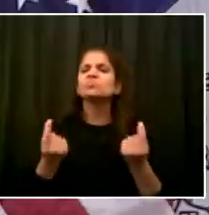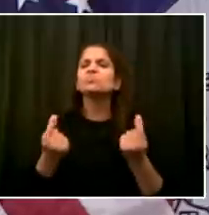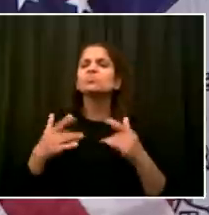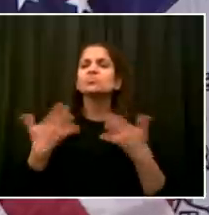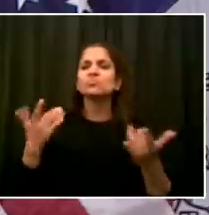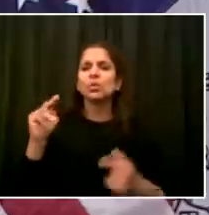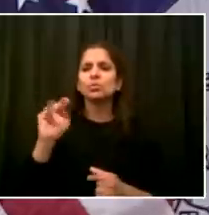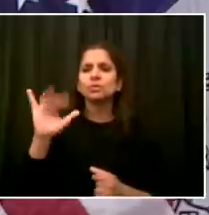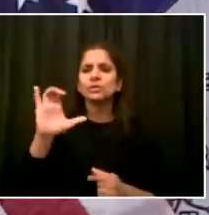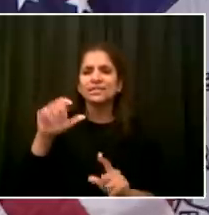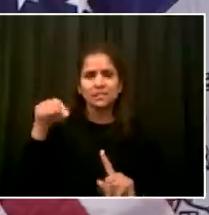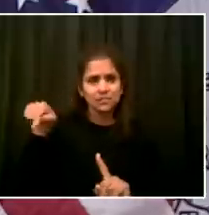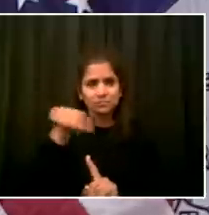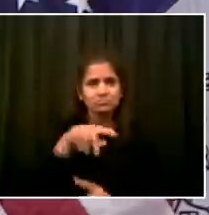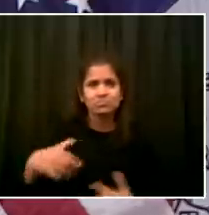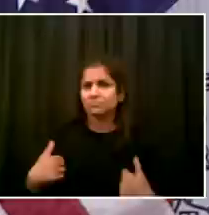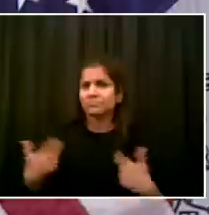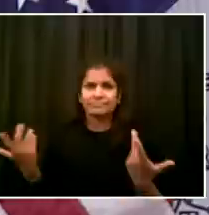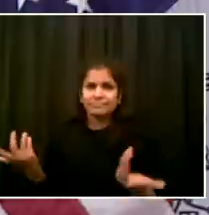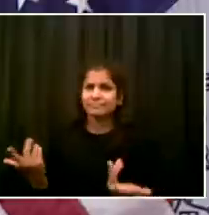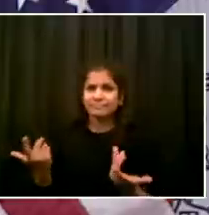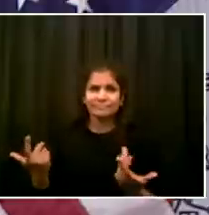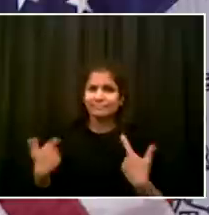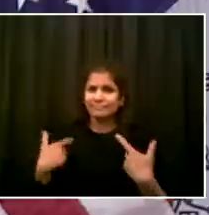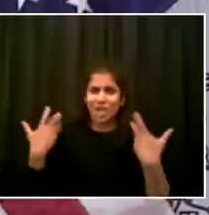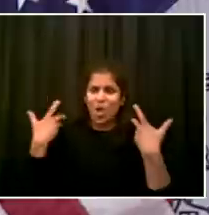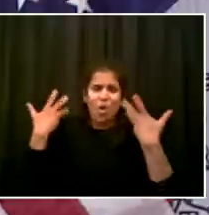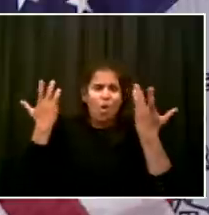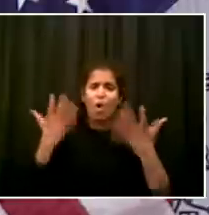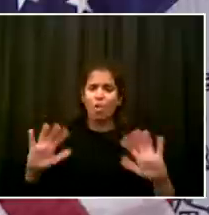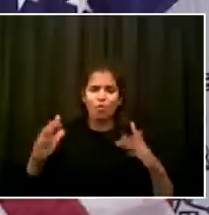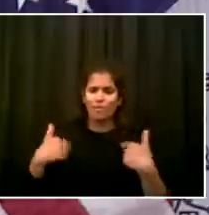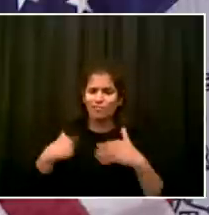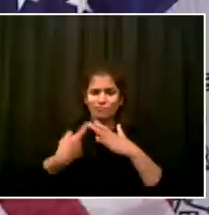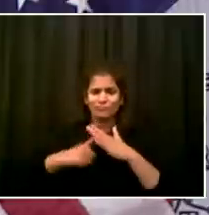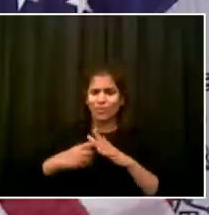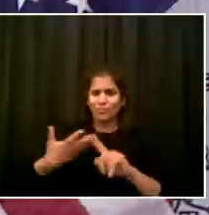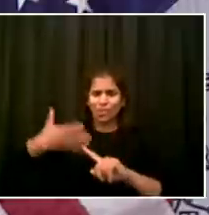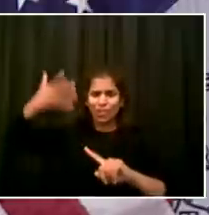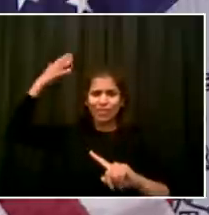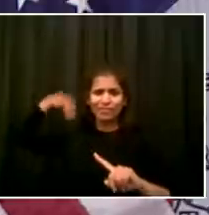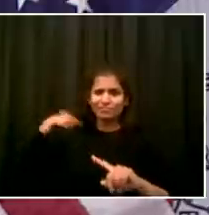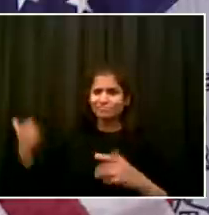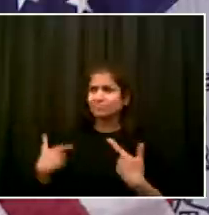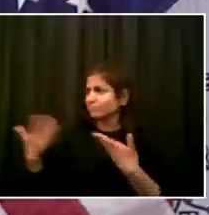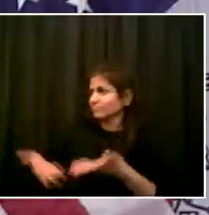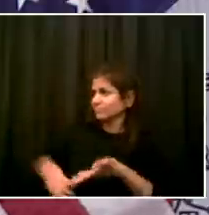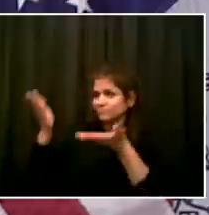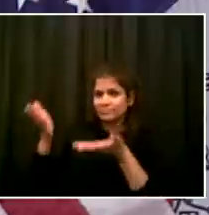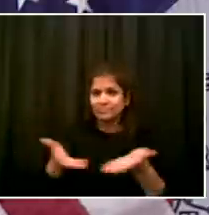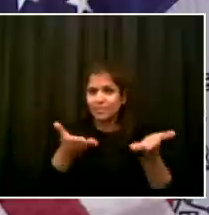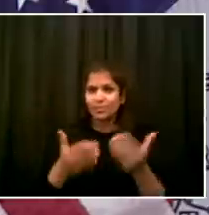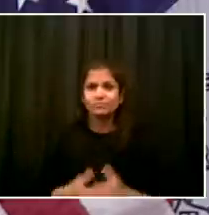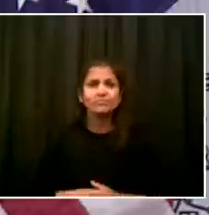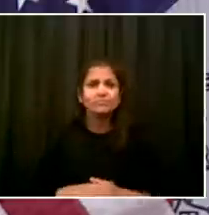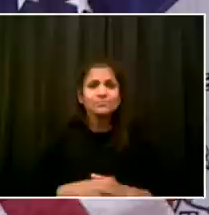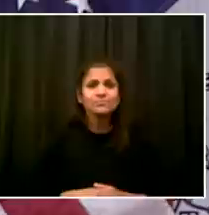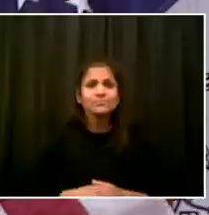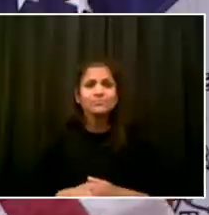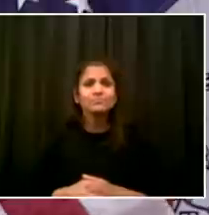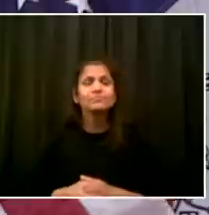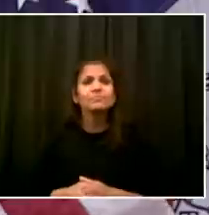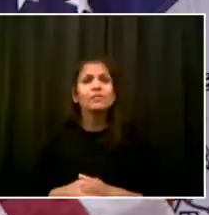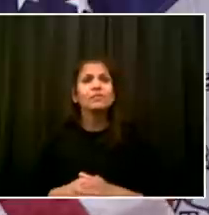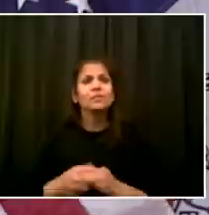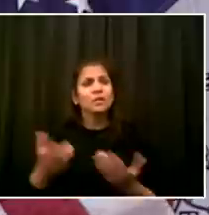weekend and social distancing and all and speak to that, and then turn to the commissioner. I also want to get Eric Cumberbatch into this in a moment